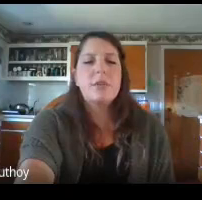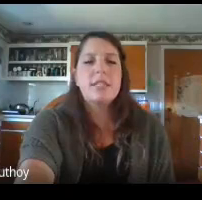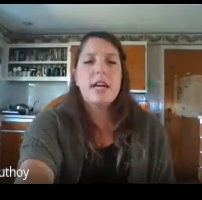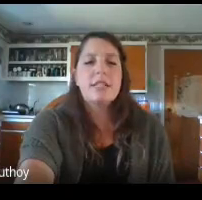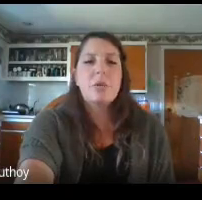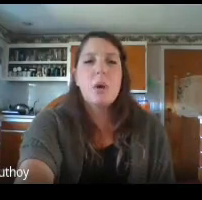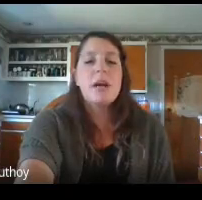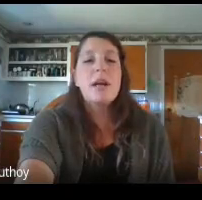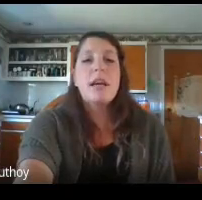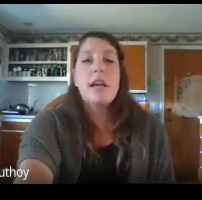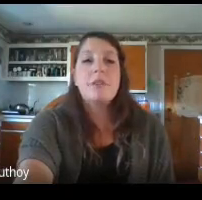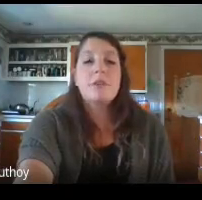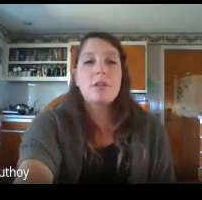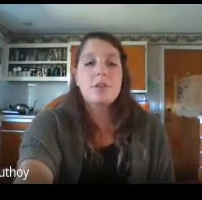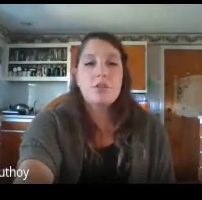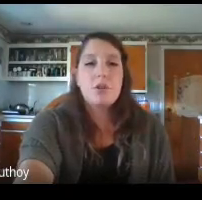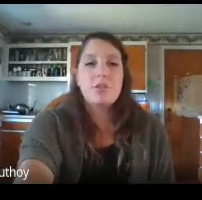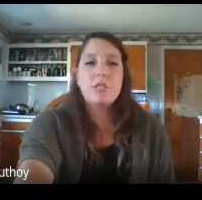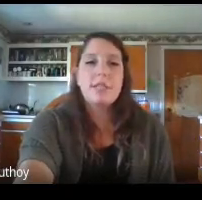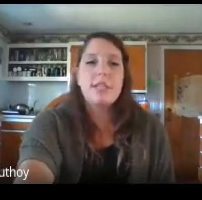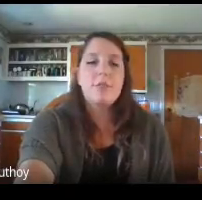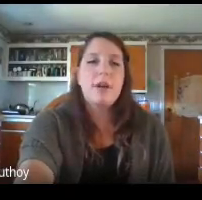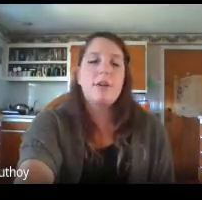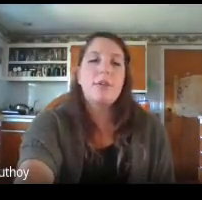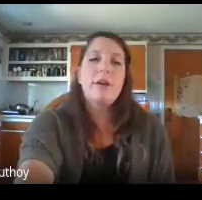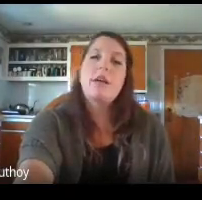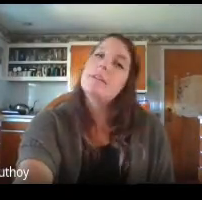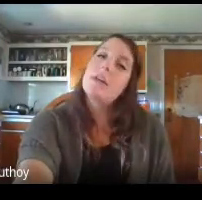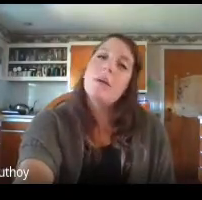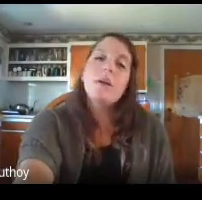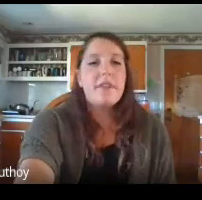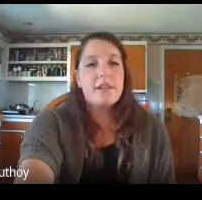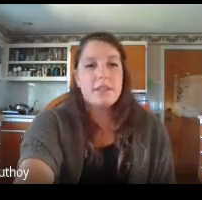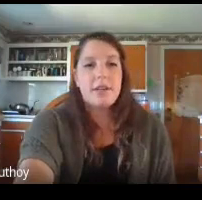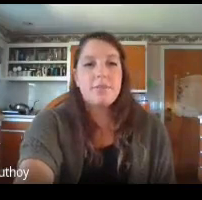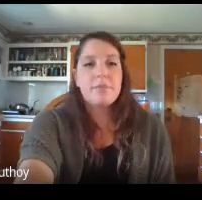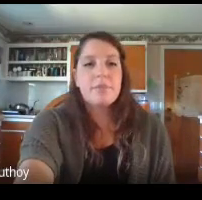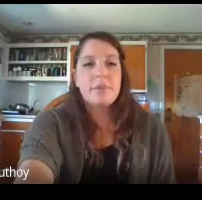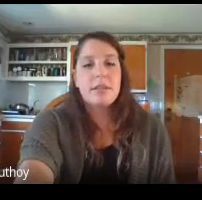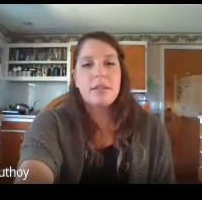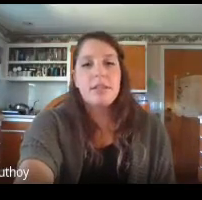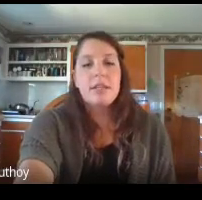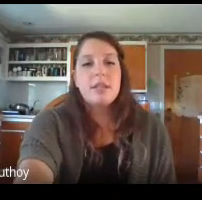can see who gets the highest score, and you can also control the speed if you want to go slower or faster.